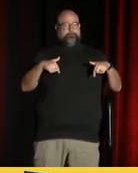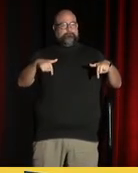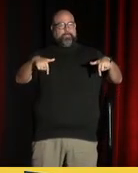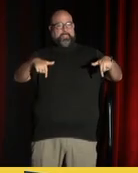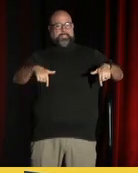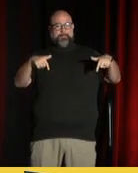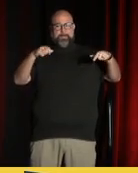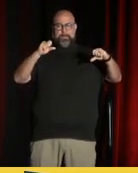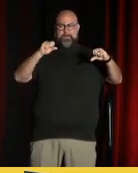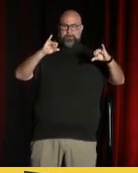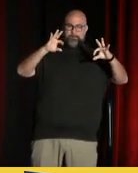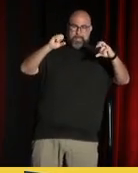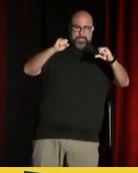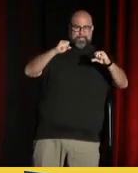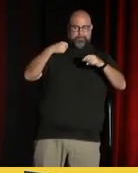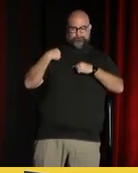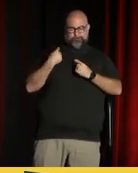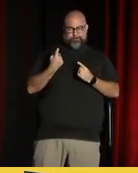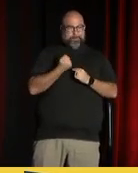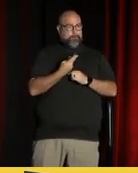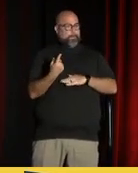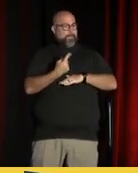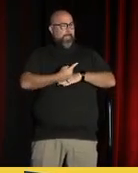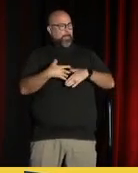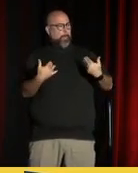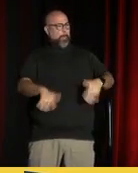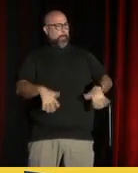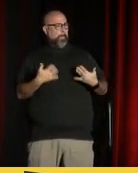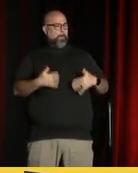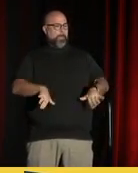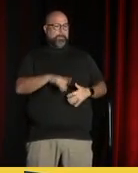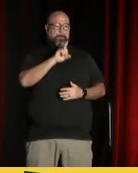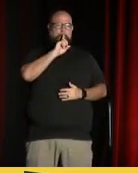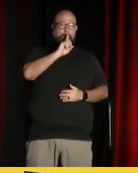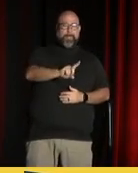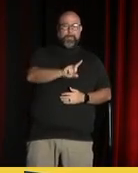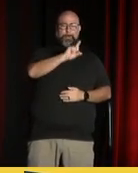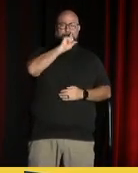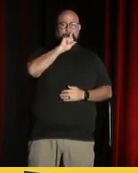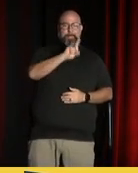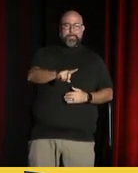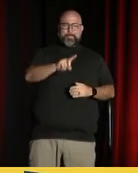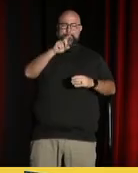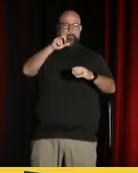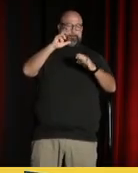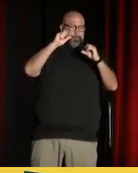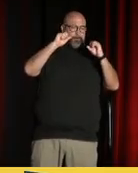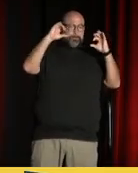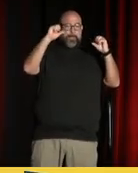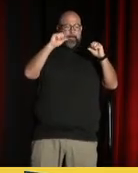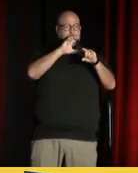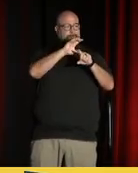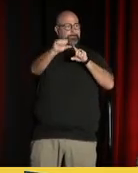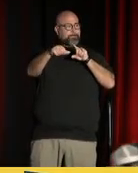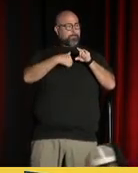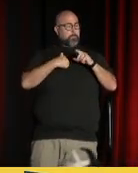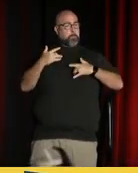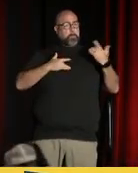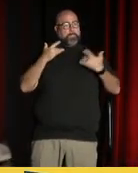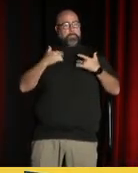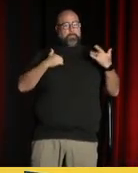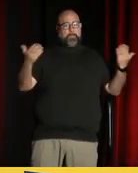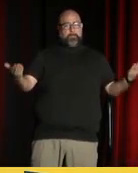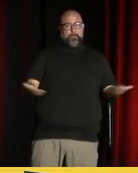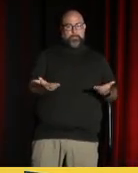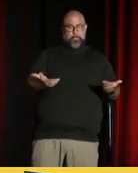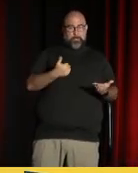an amazing last few days. This has just been really, really incredible. I'm so excited to be here